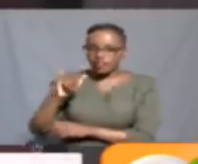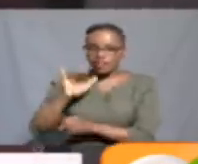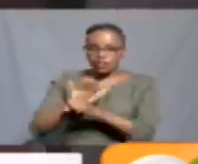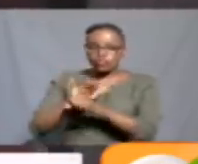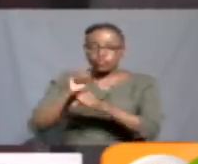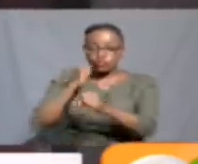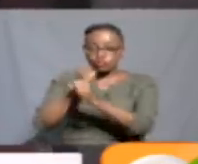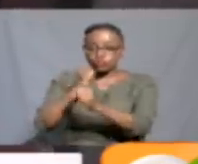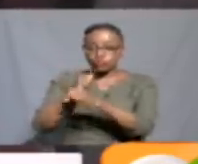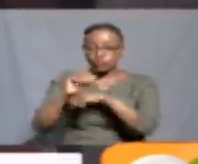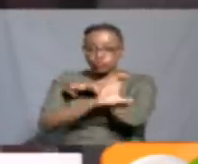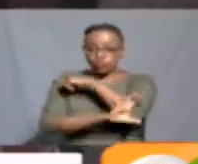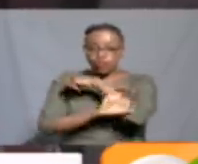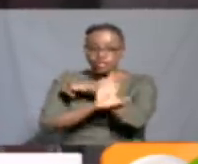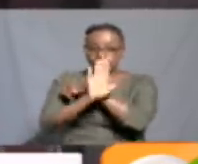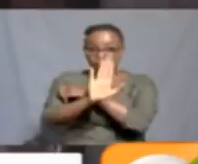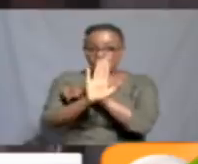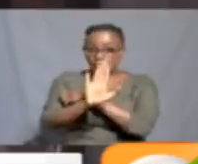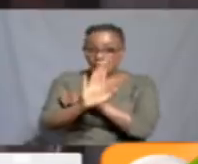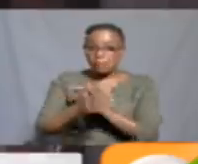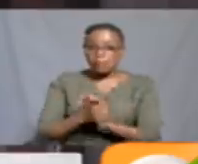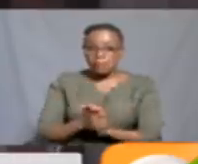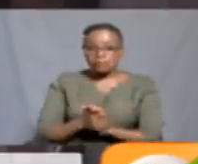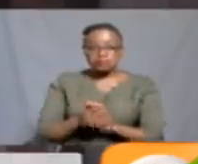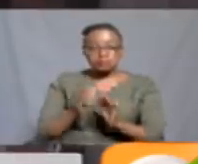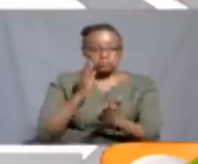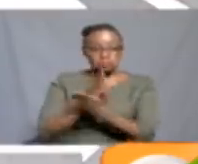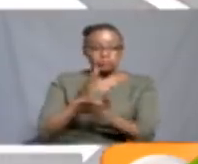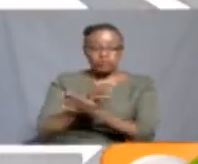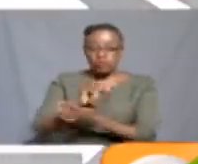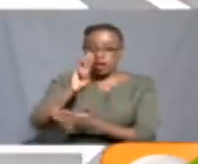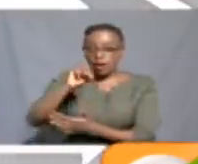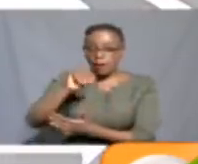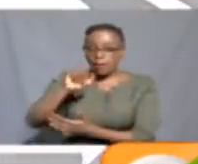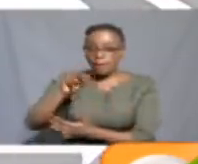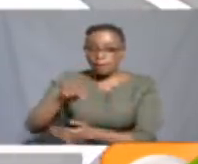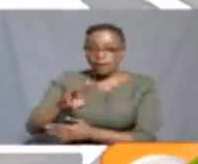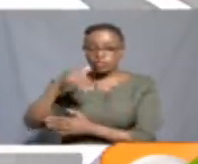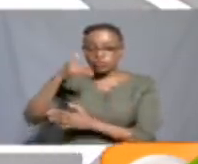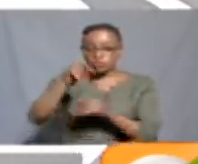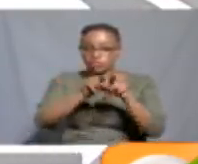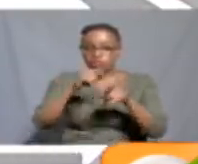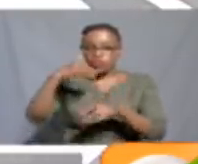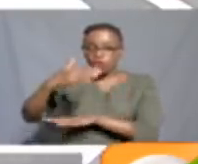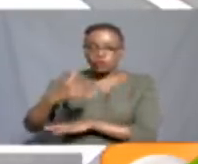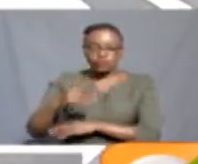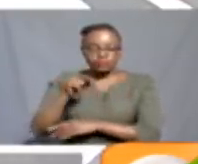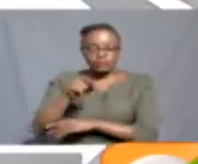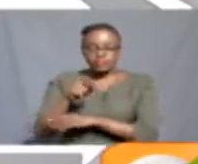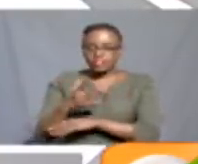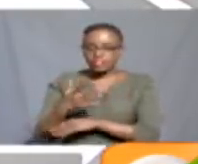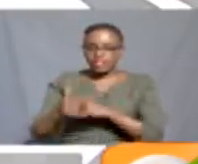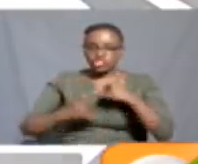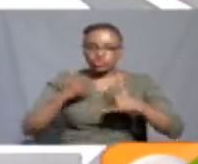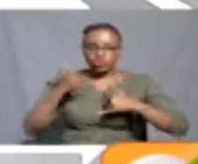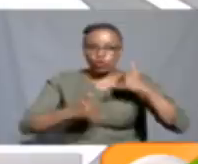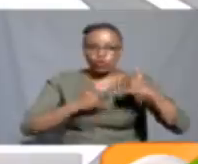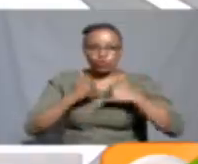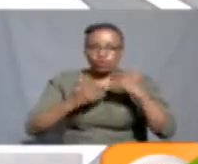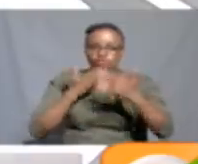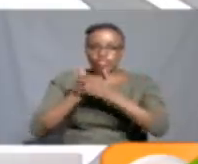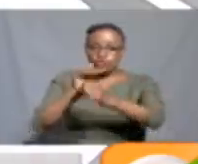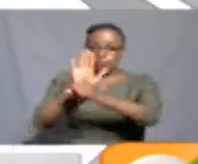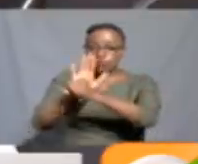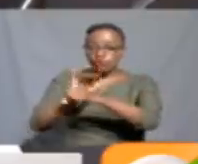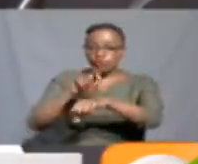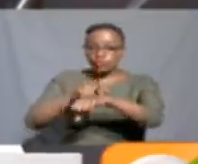You can do for your country. Absolutely. Manu Chandaria, as always, such a pleasure. Thank you so much for your time,